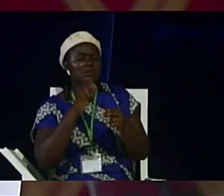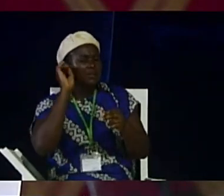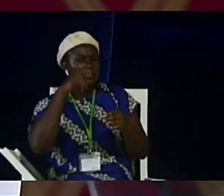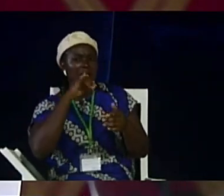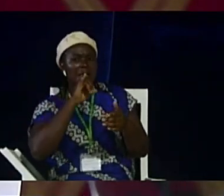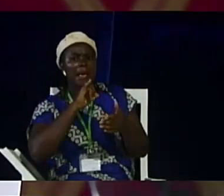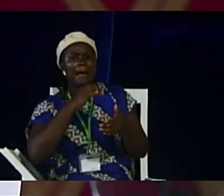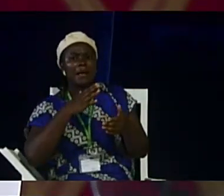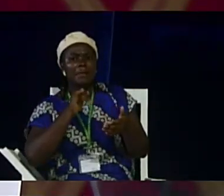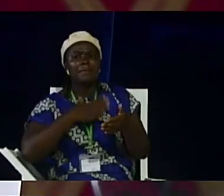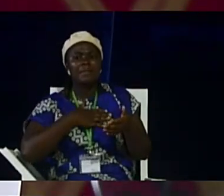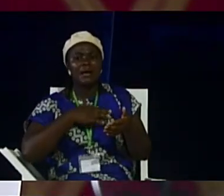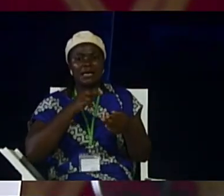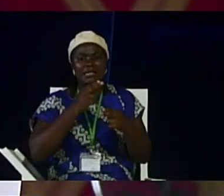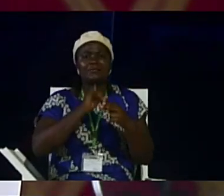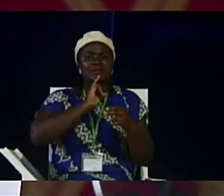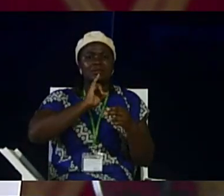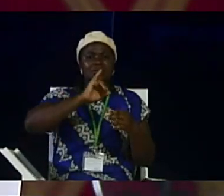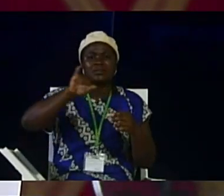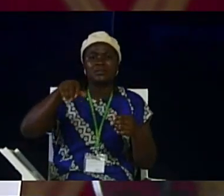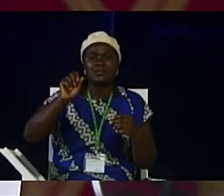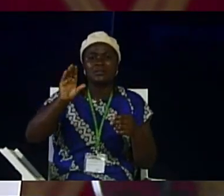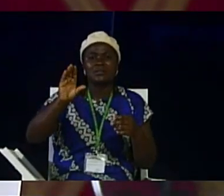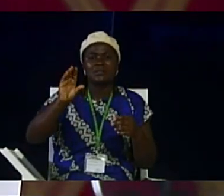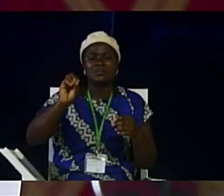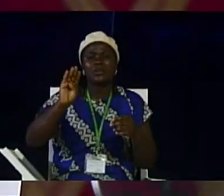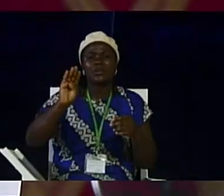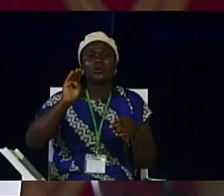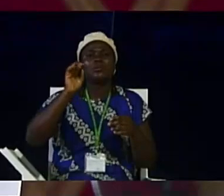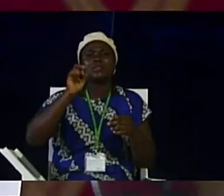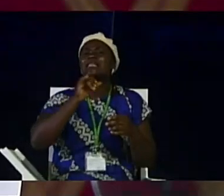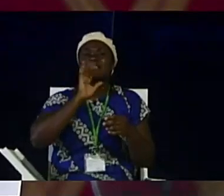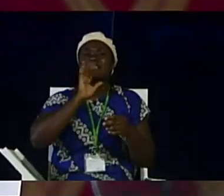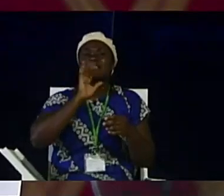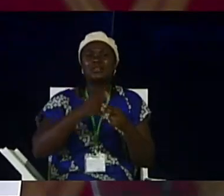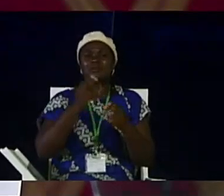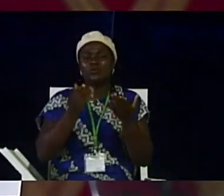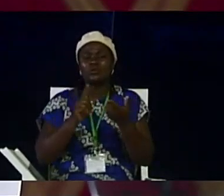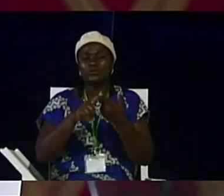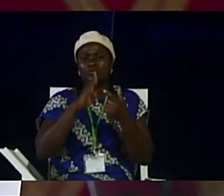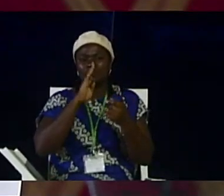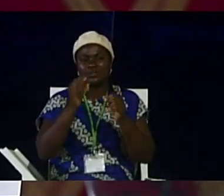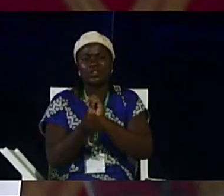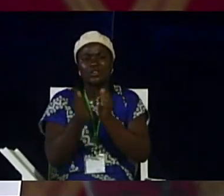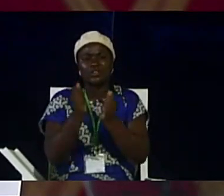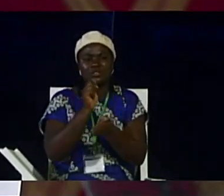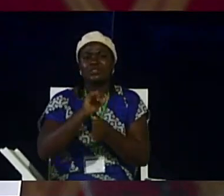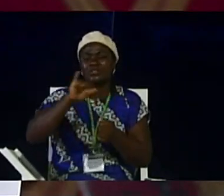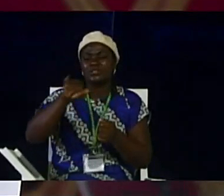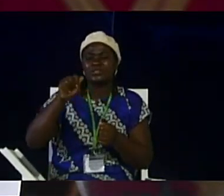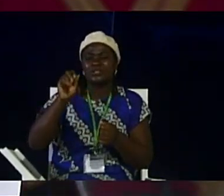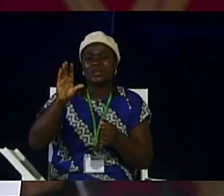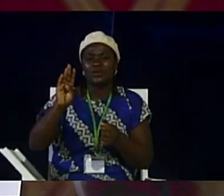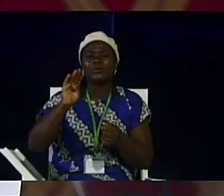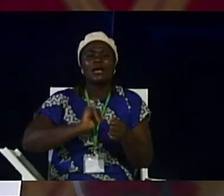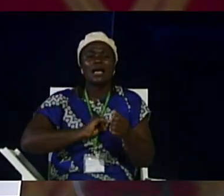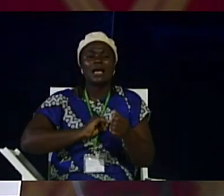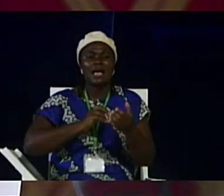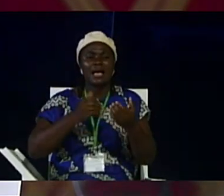said, "No longer is your name going to be changed, Jacob." I have a